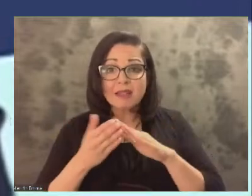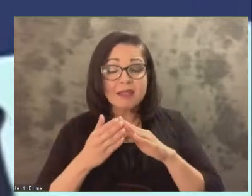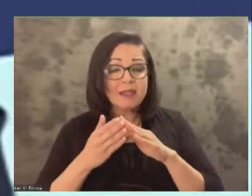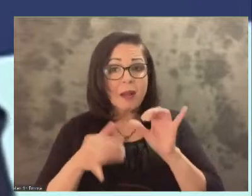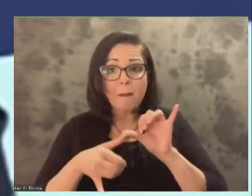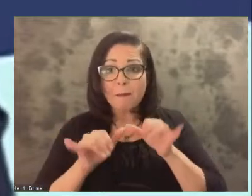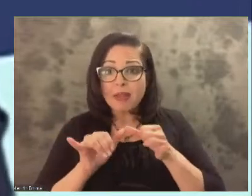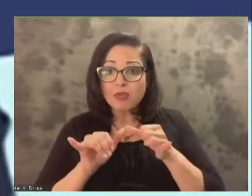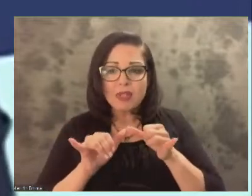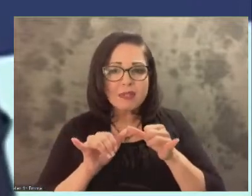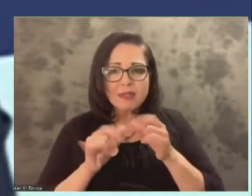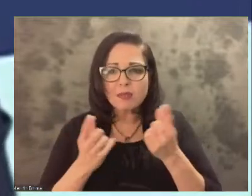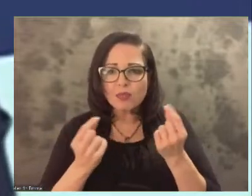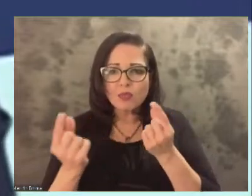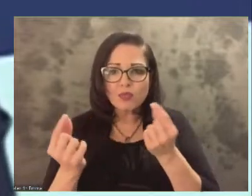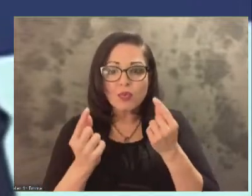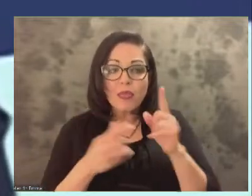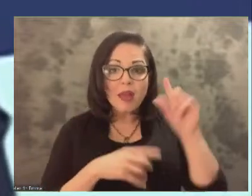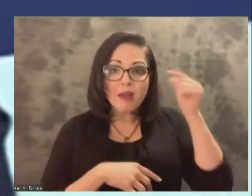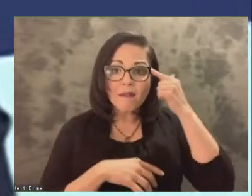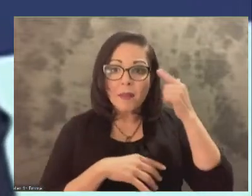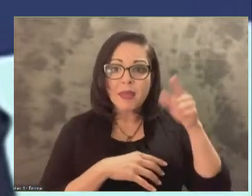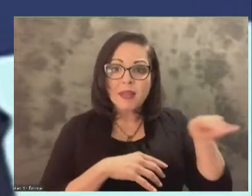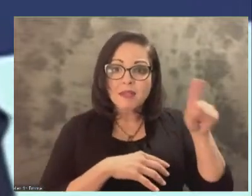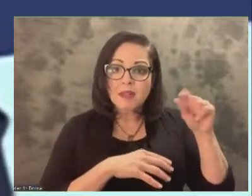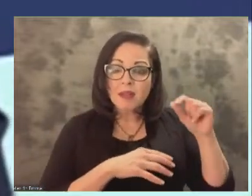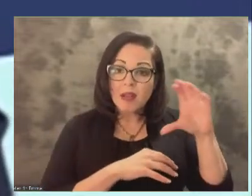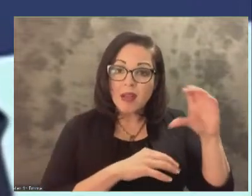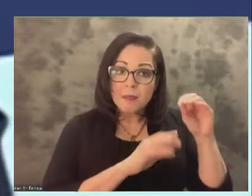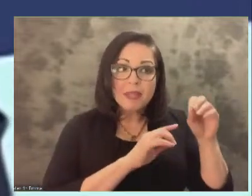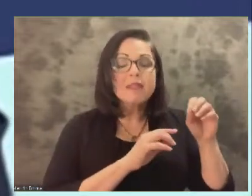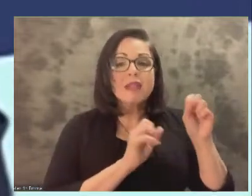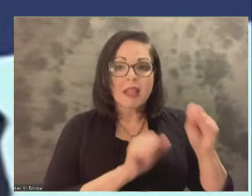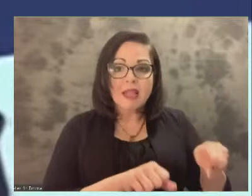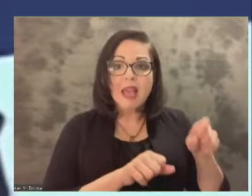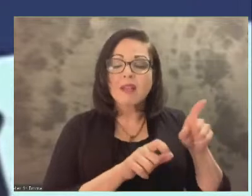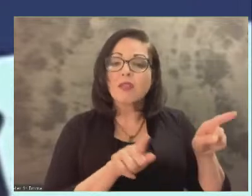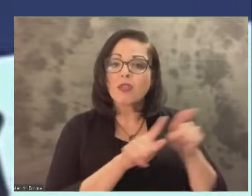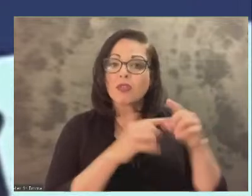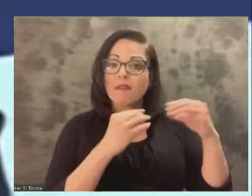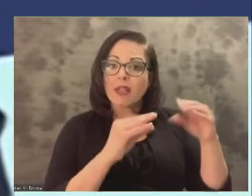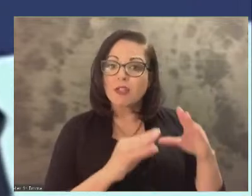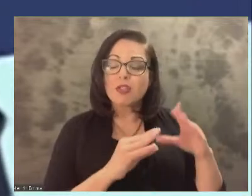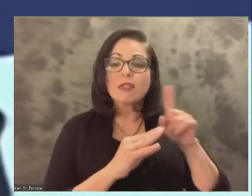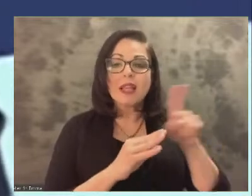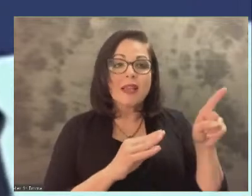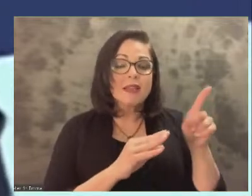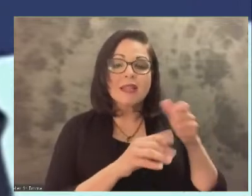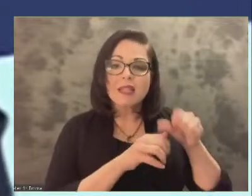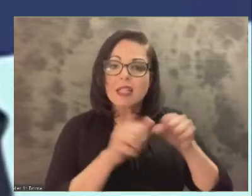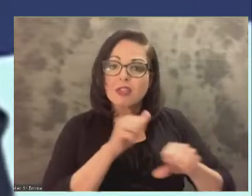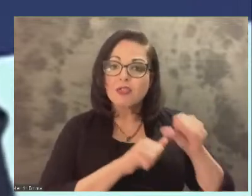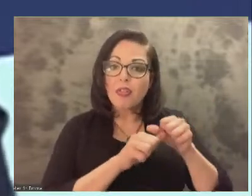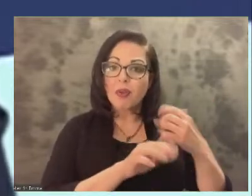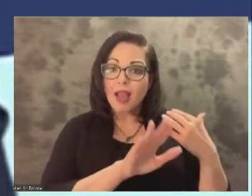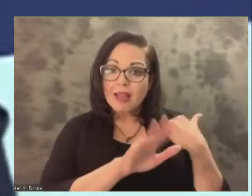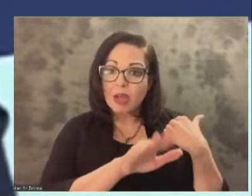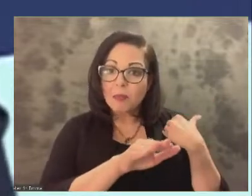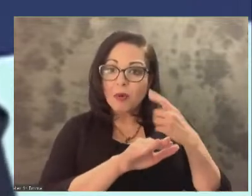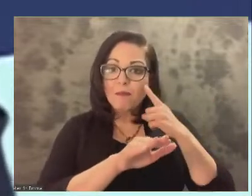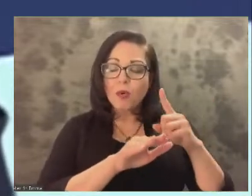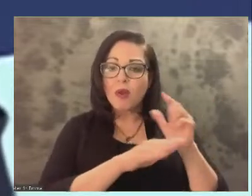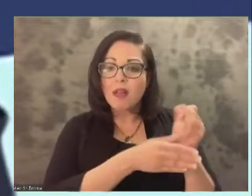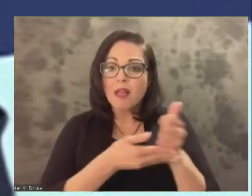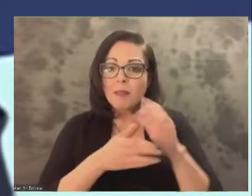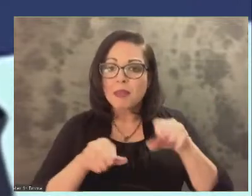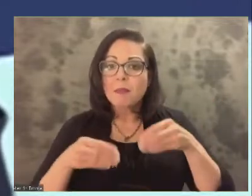processes that government entities can use to hold themselves and external grantees and vendors accountable to health equity.